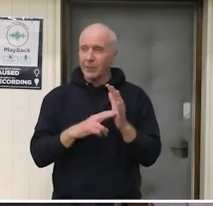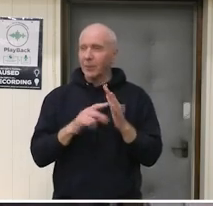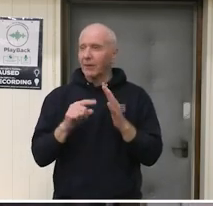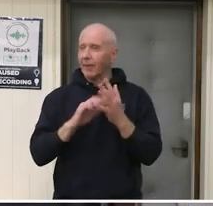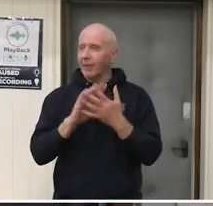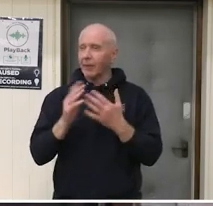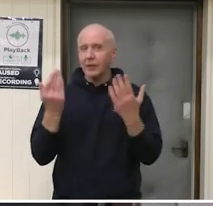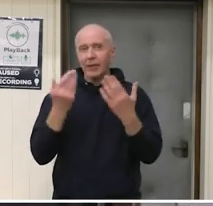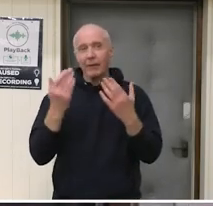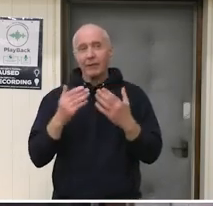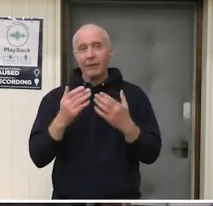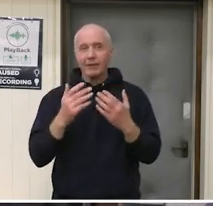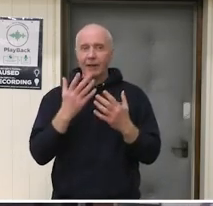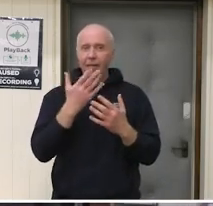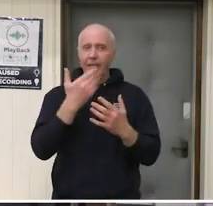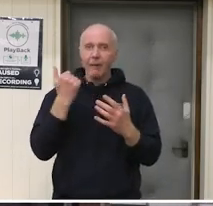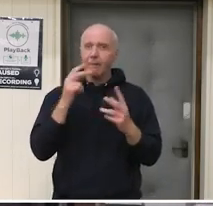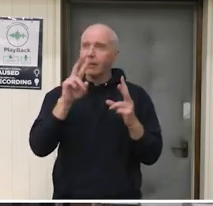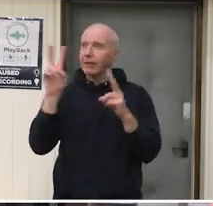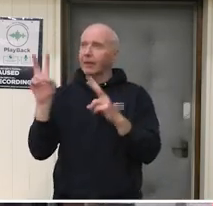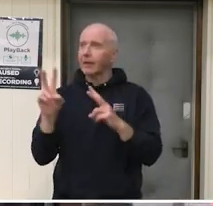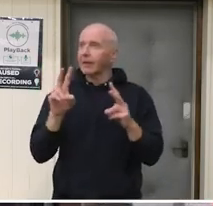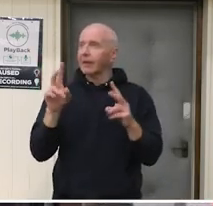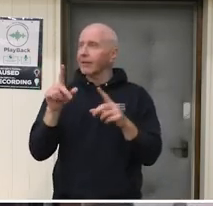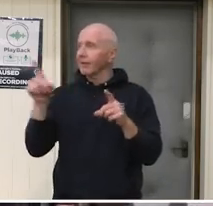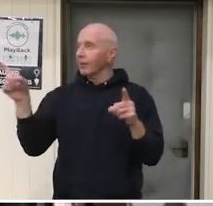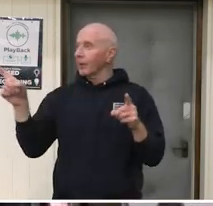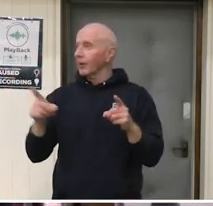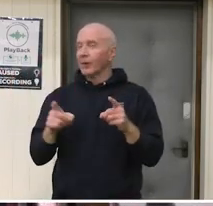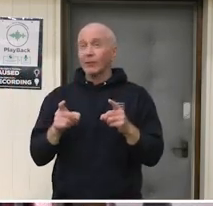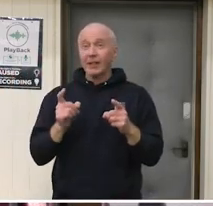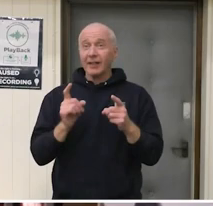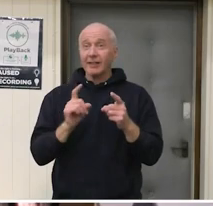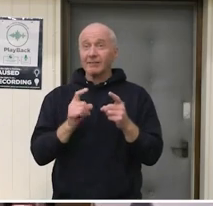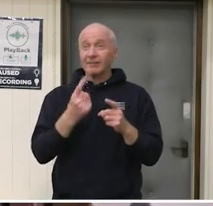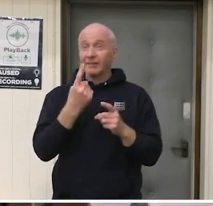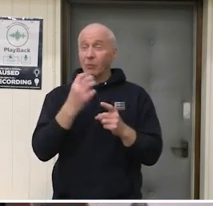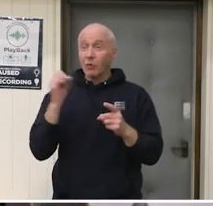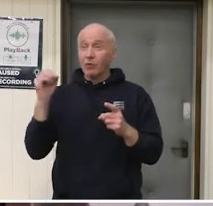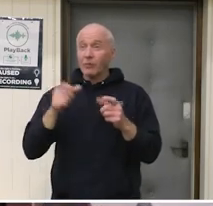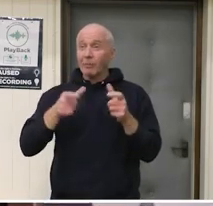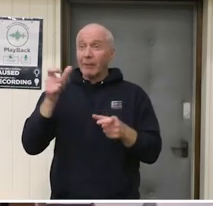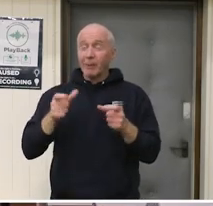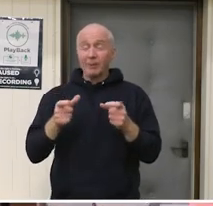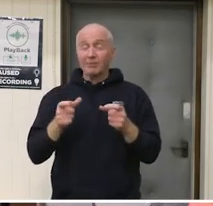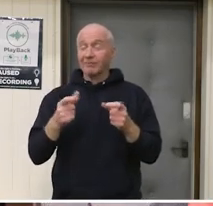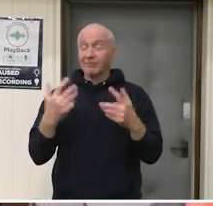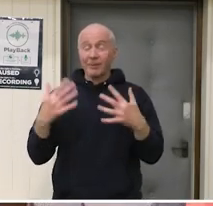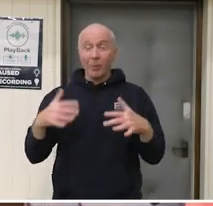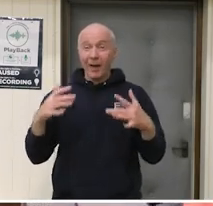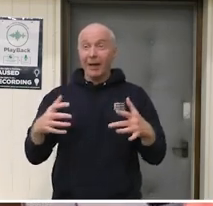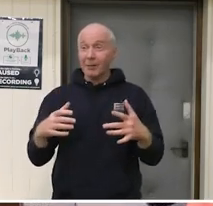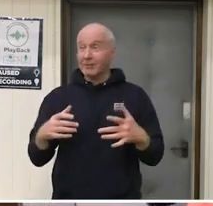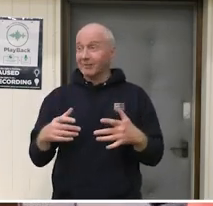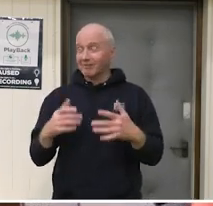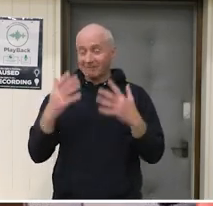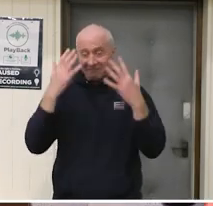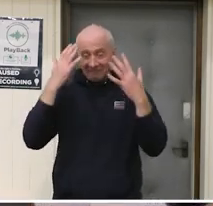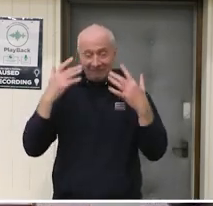of you here. For the regulars amongst us, to have over 100 people here is quite baffling and wonderful in the same time.